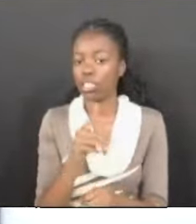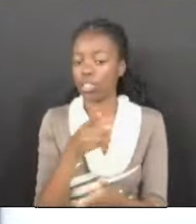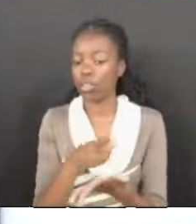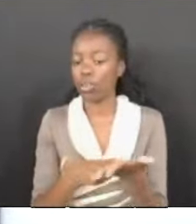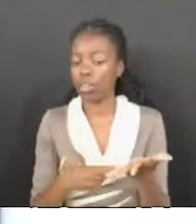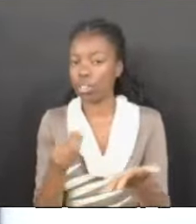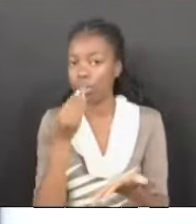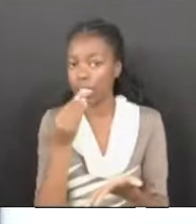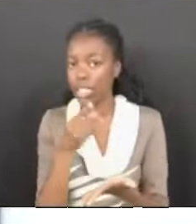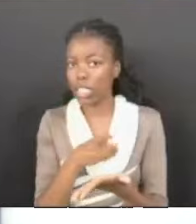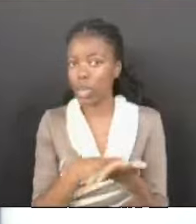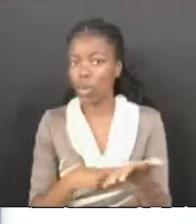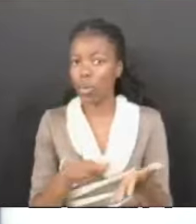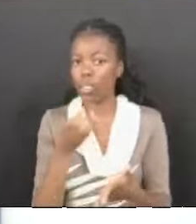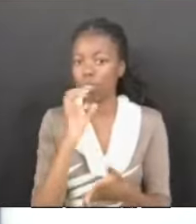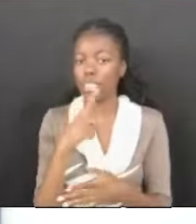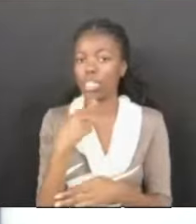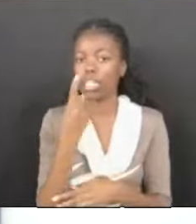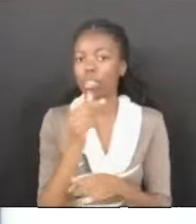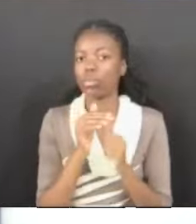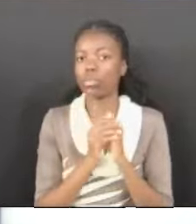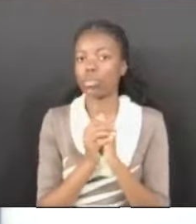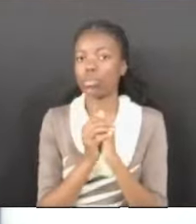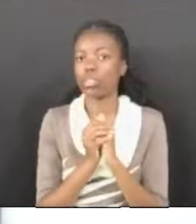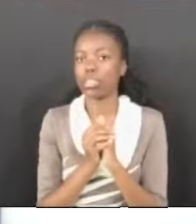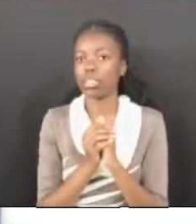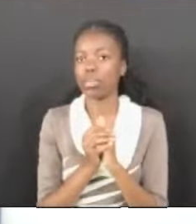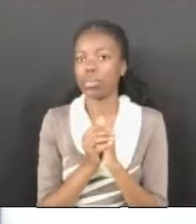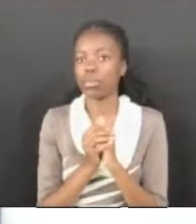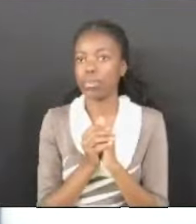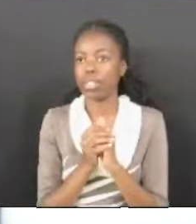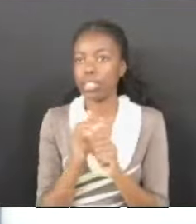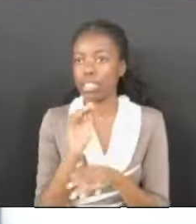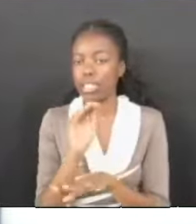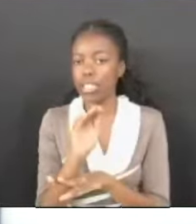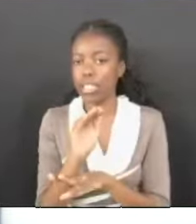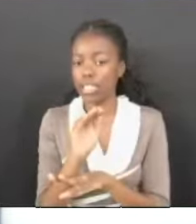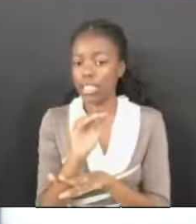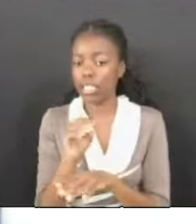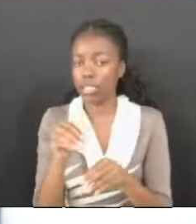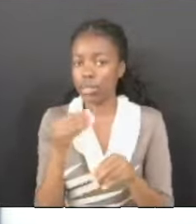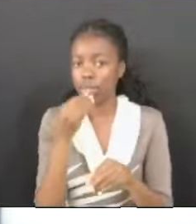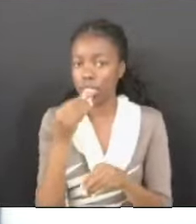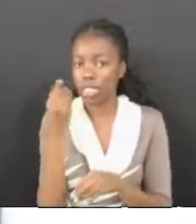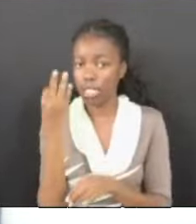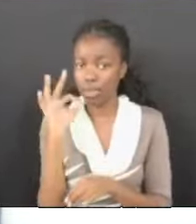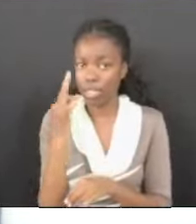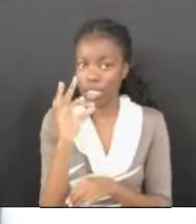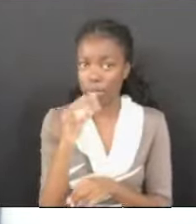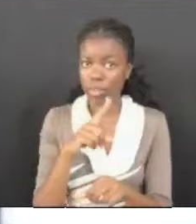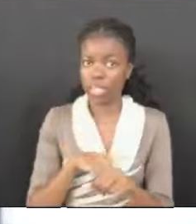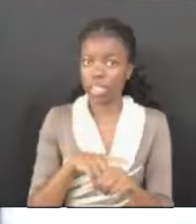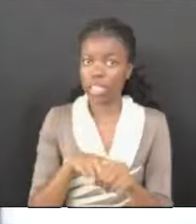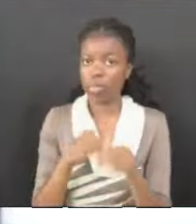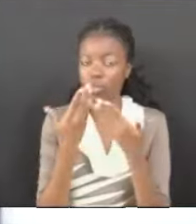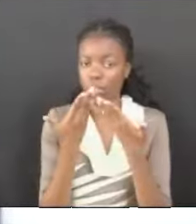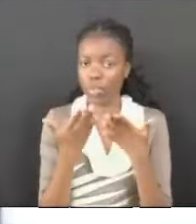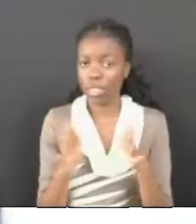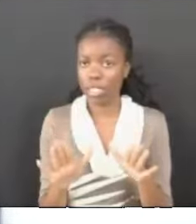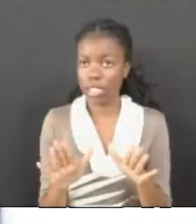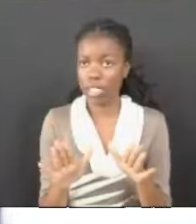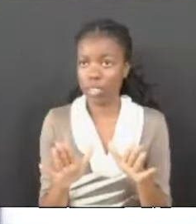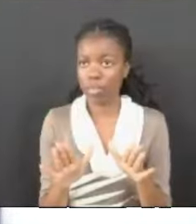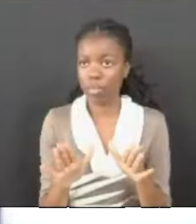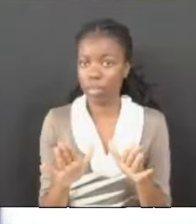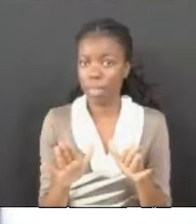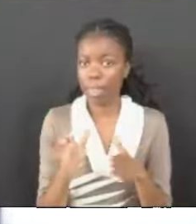drink, and whom to worship, they requested water and vegetables. As we finish, the end